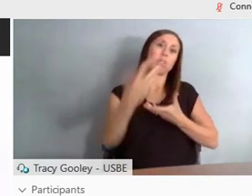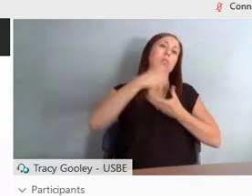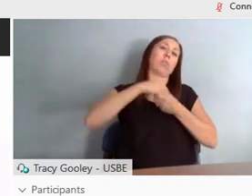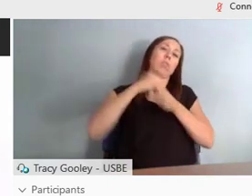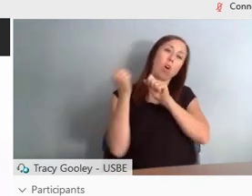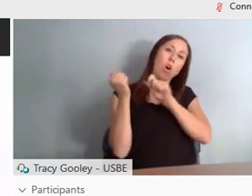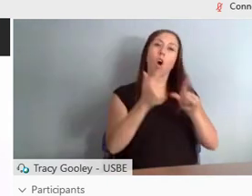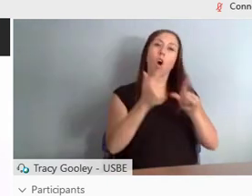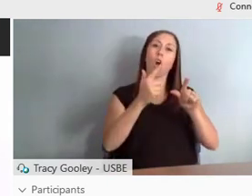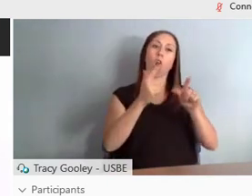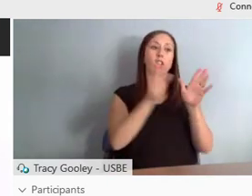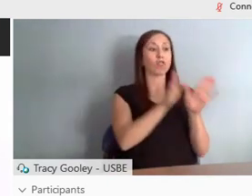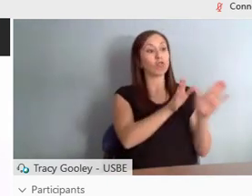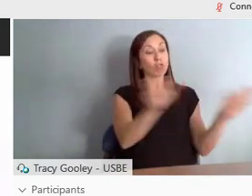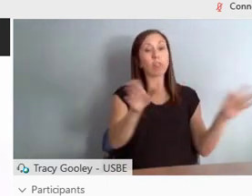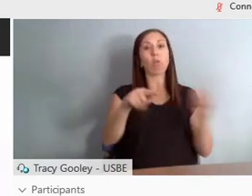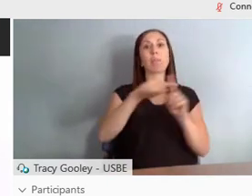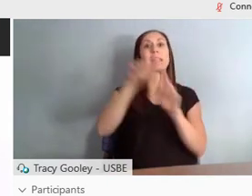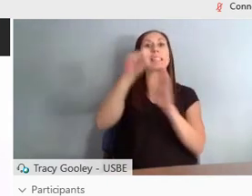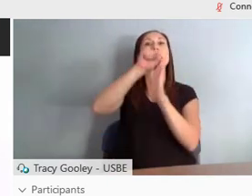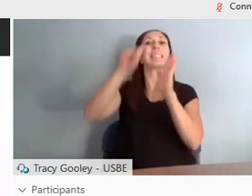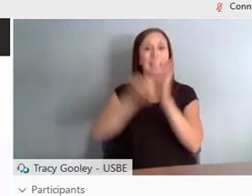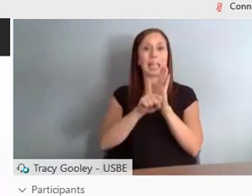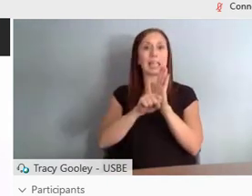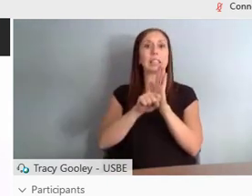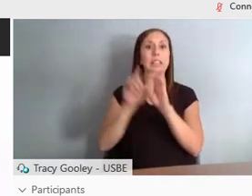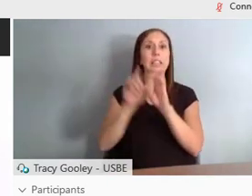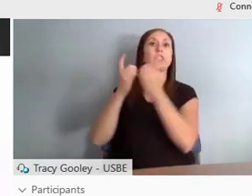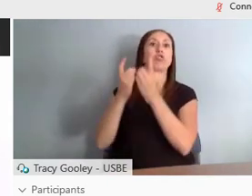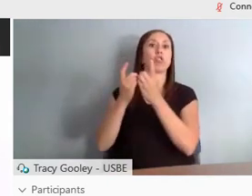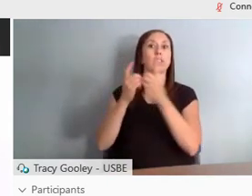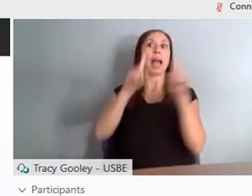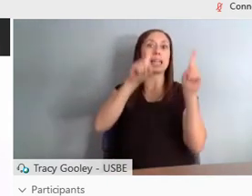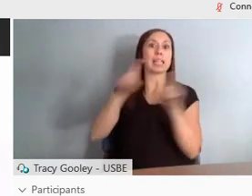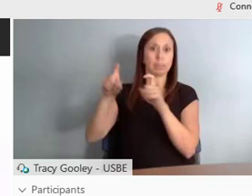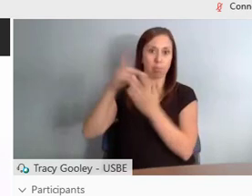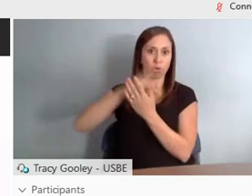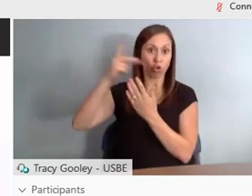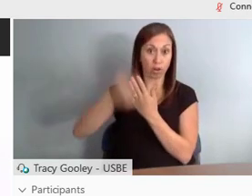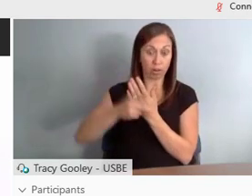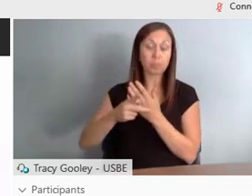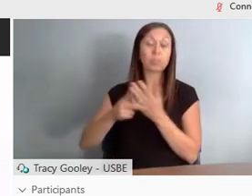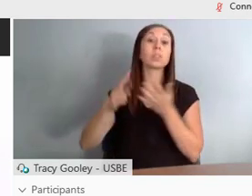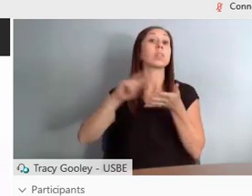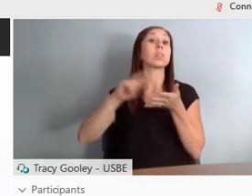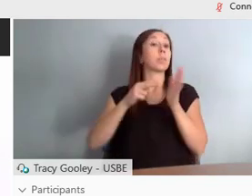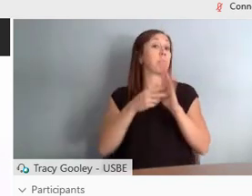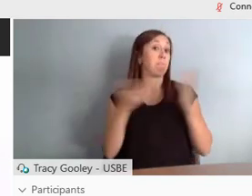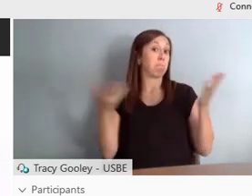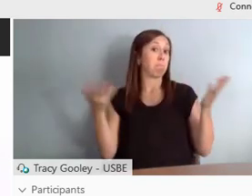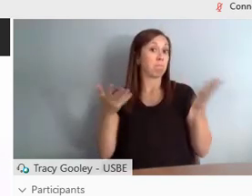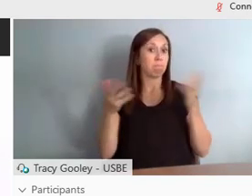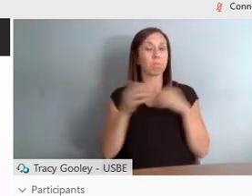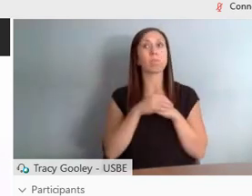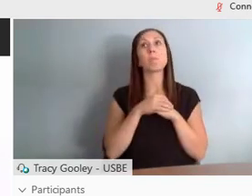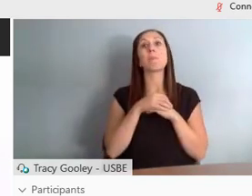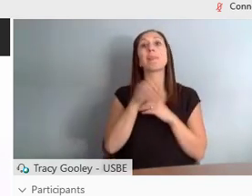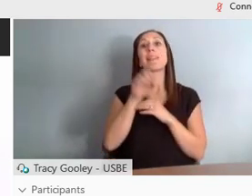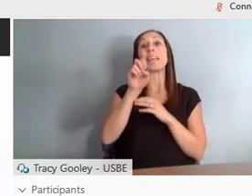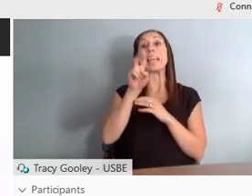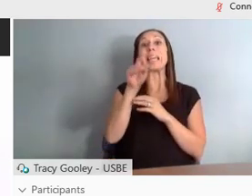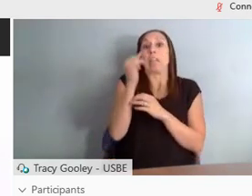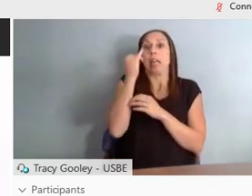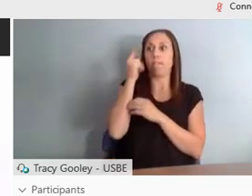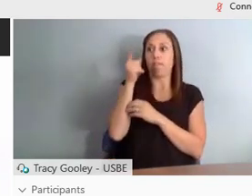and state district-wide assessment programs. So with that comes the initiative that even if a